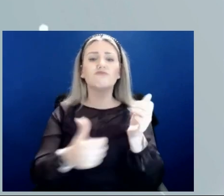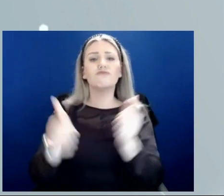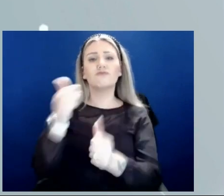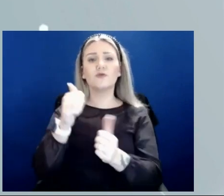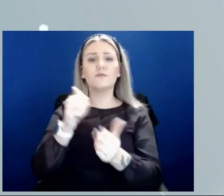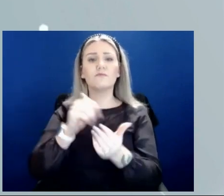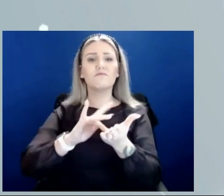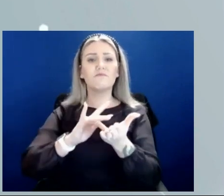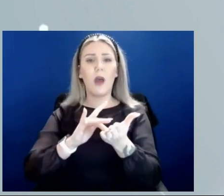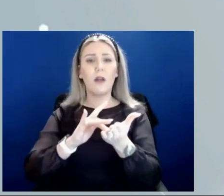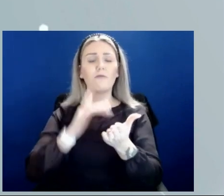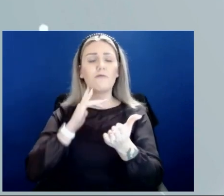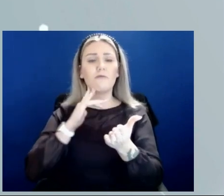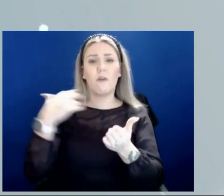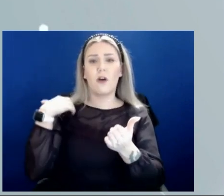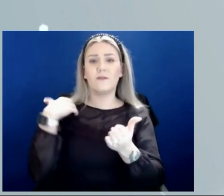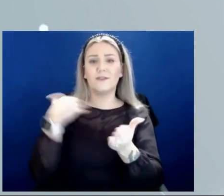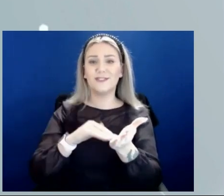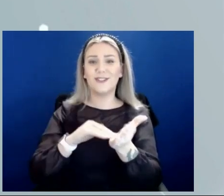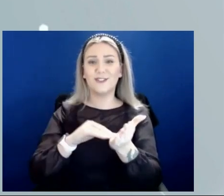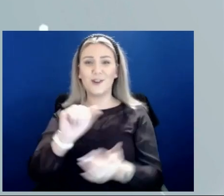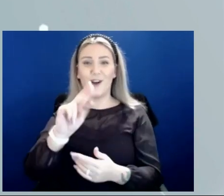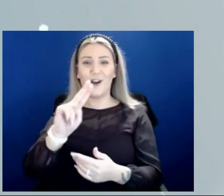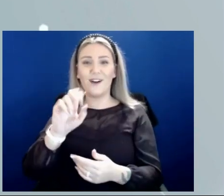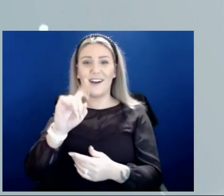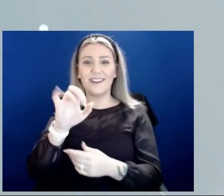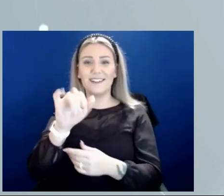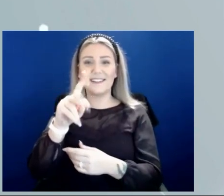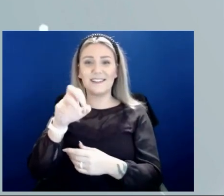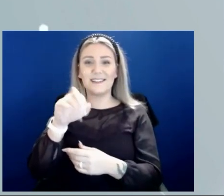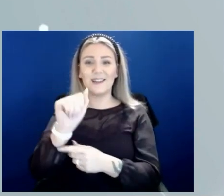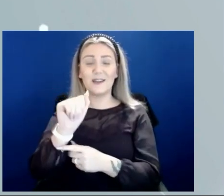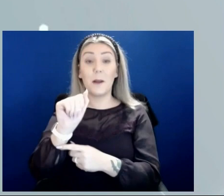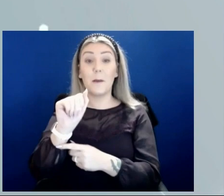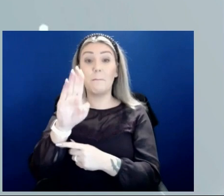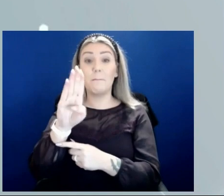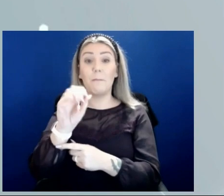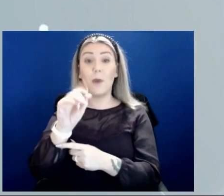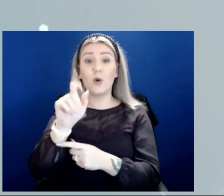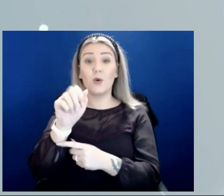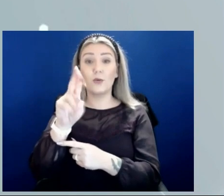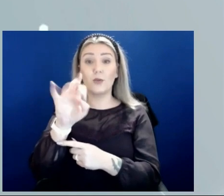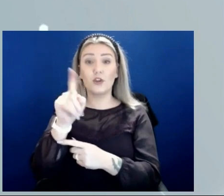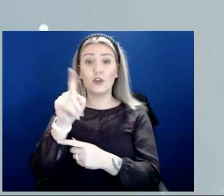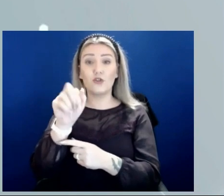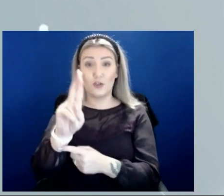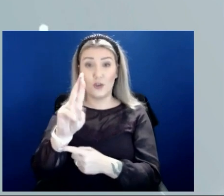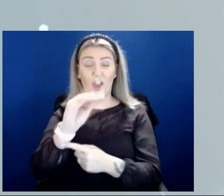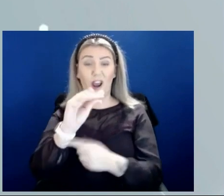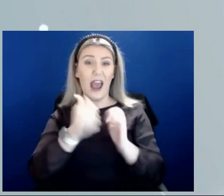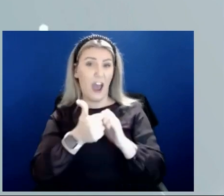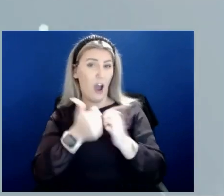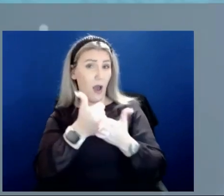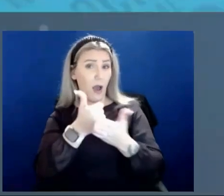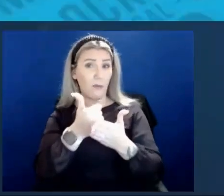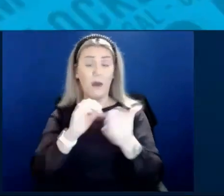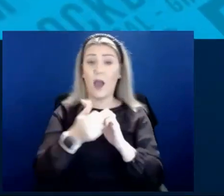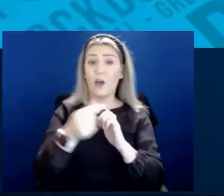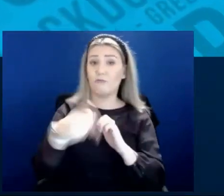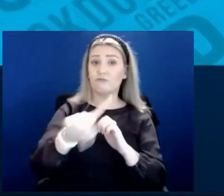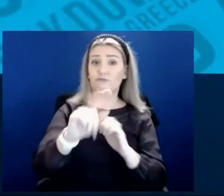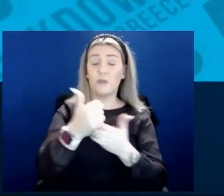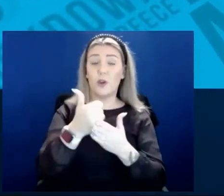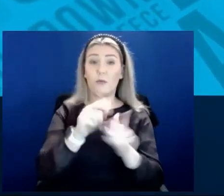Augustina Beringer. She is going to join us with ways that they are helping and how you can help out too. In this morning's